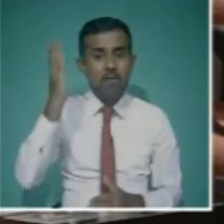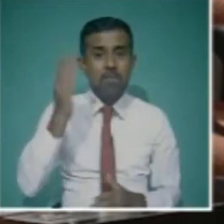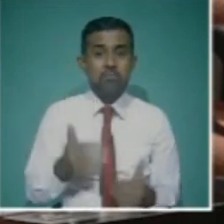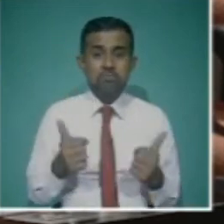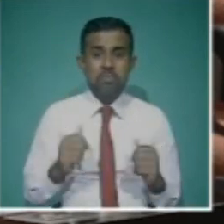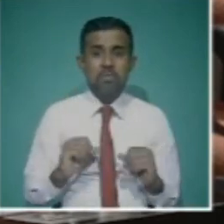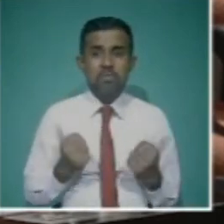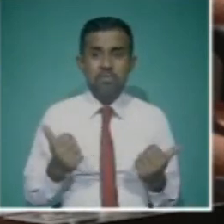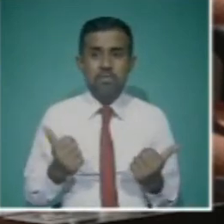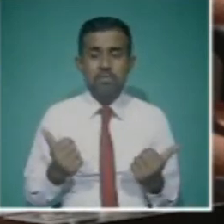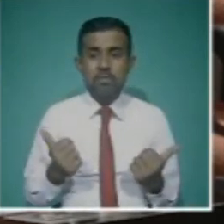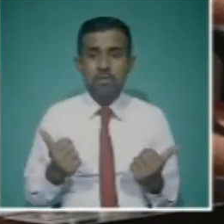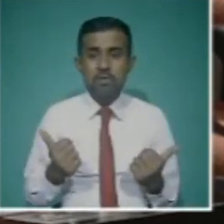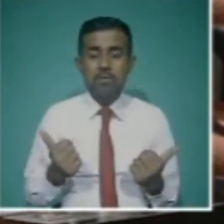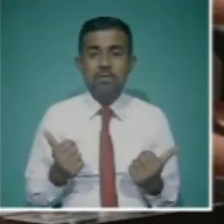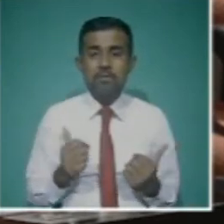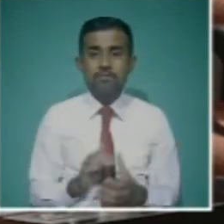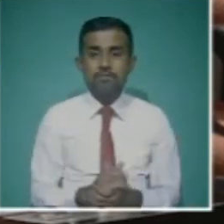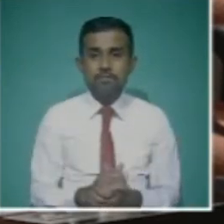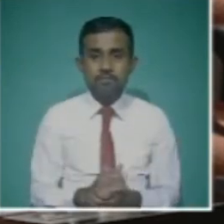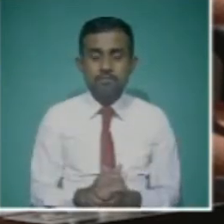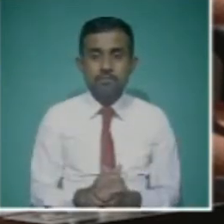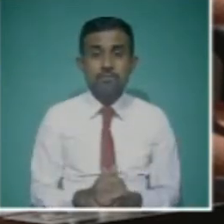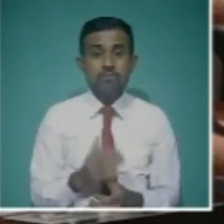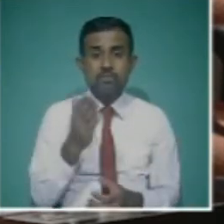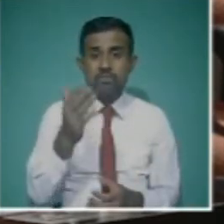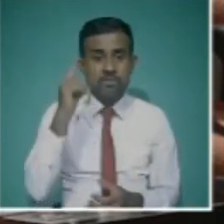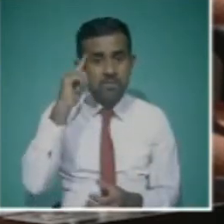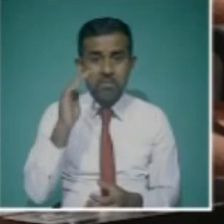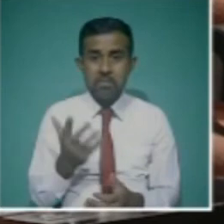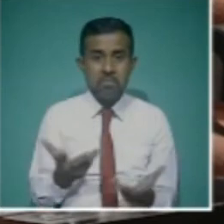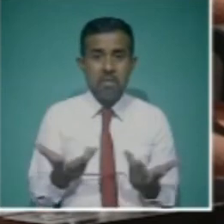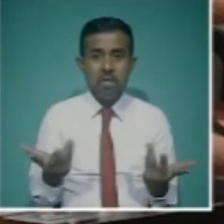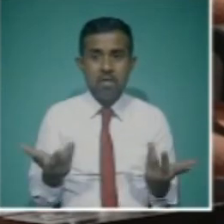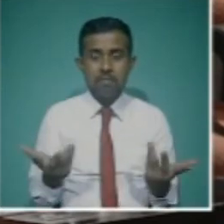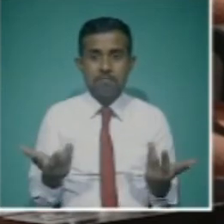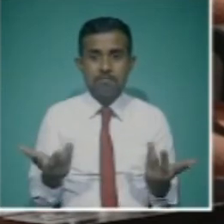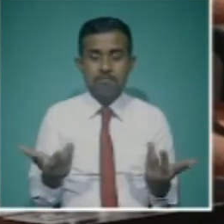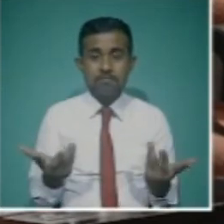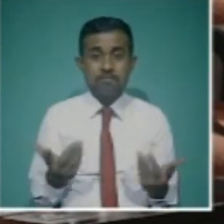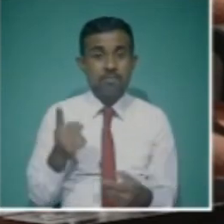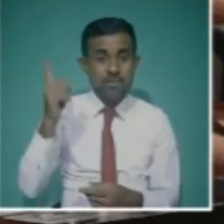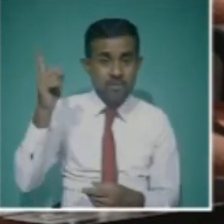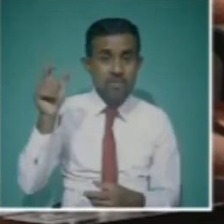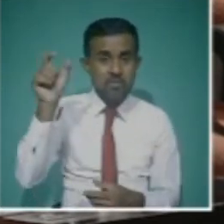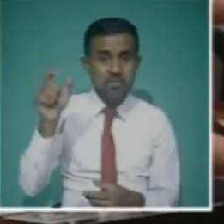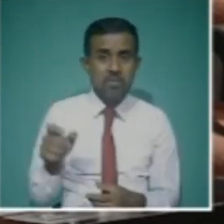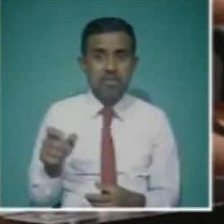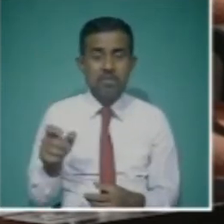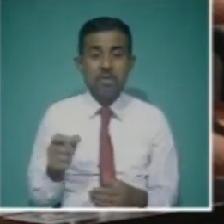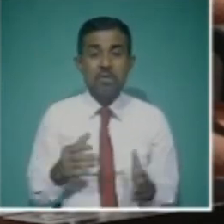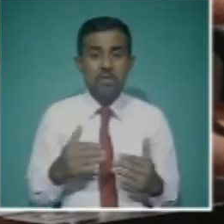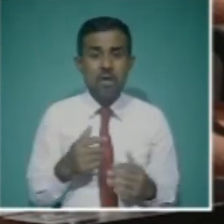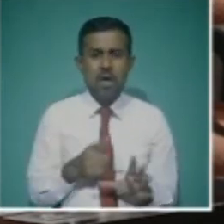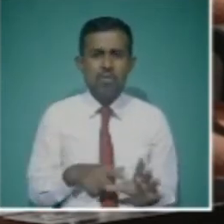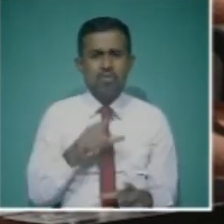Surely you can't expect those people to just simply sit and say that, look, we'll take a little bit more for another 75 years or